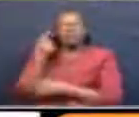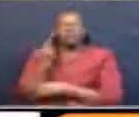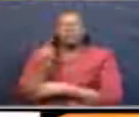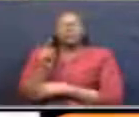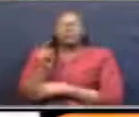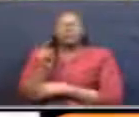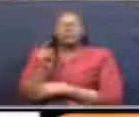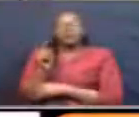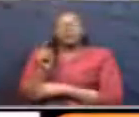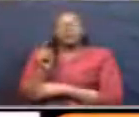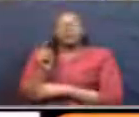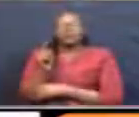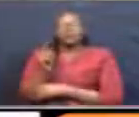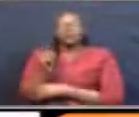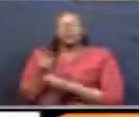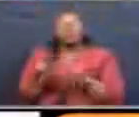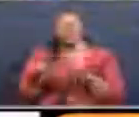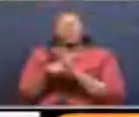purpose of